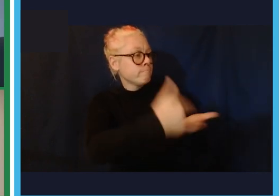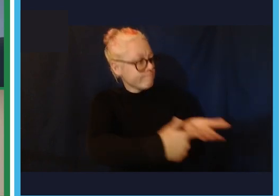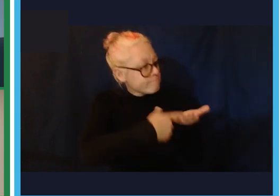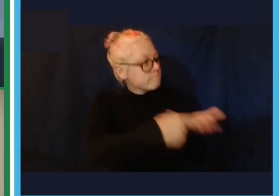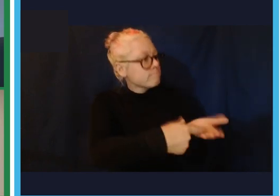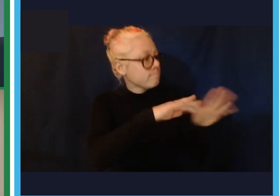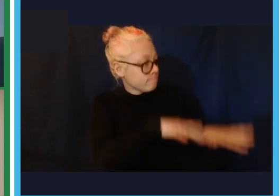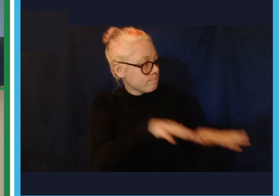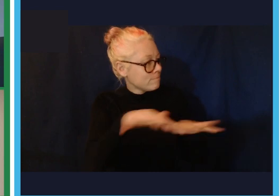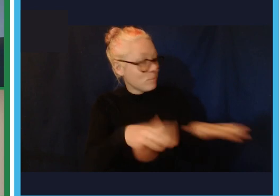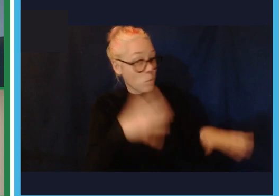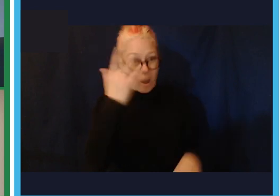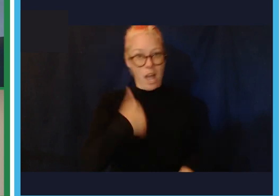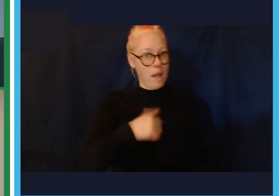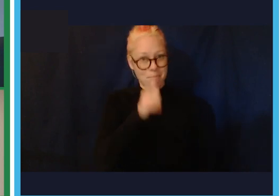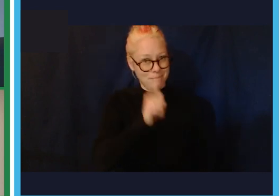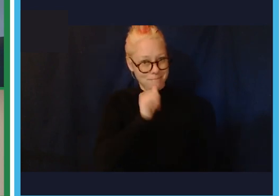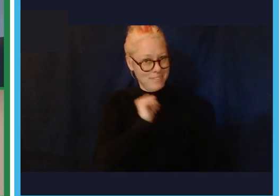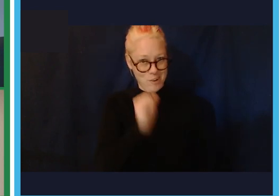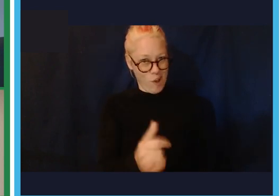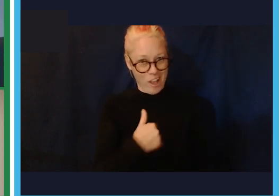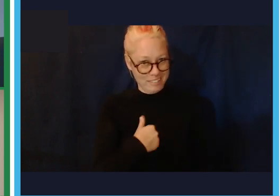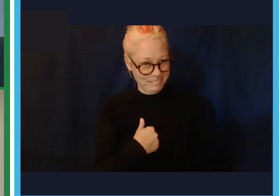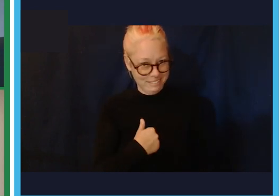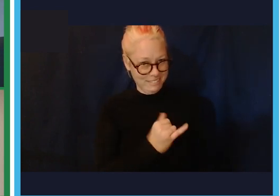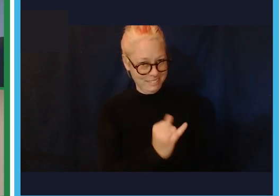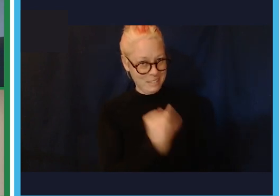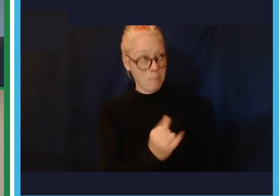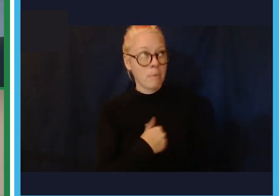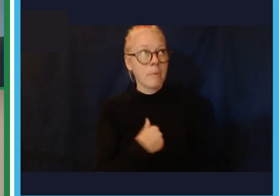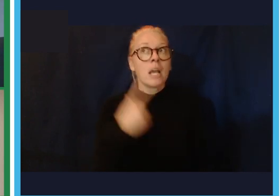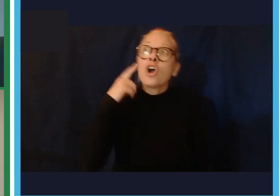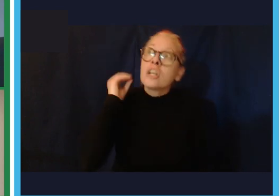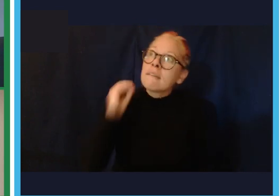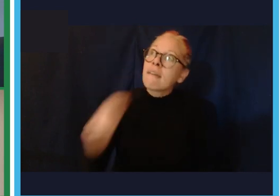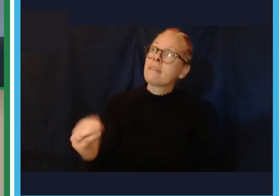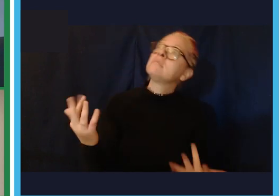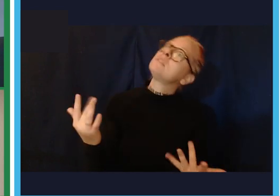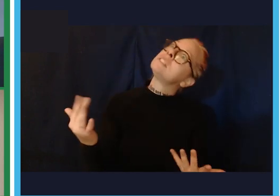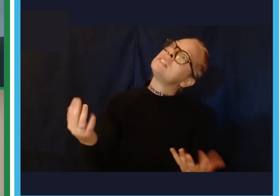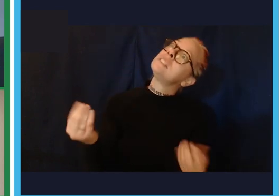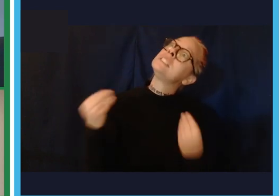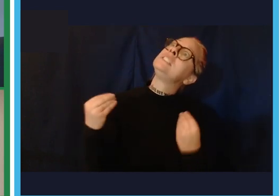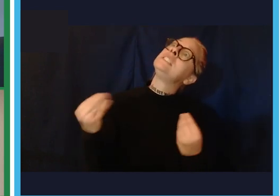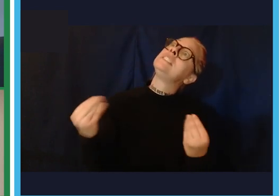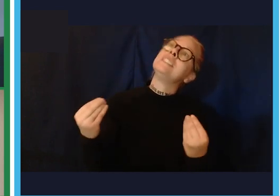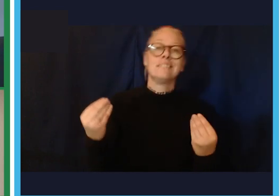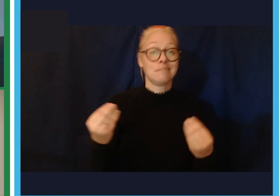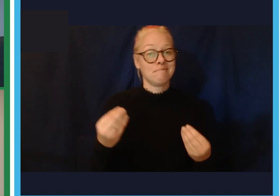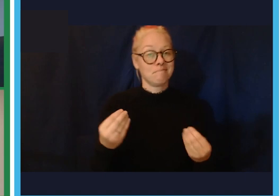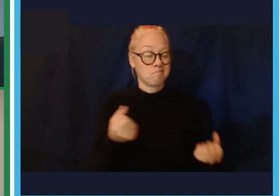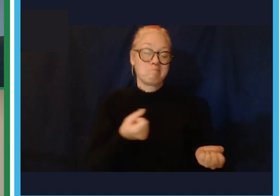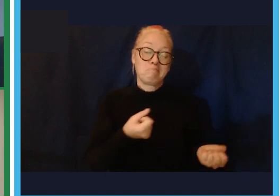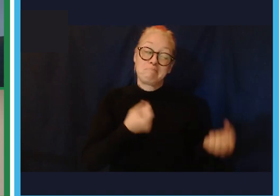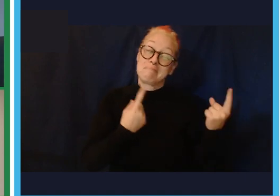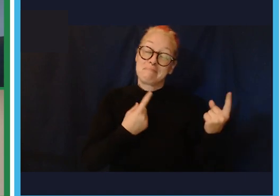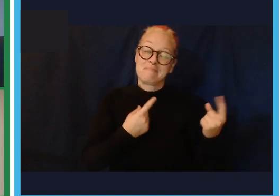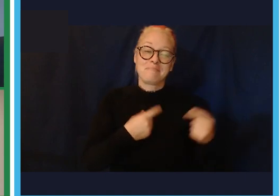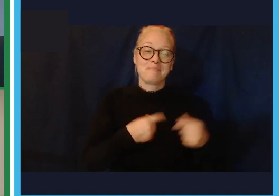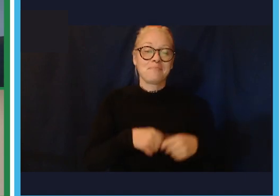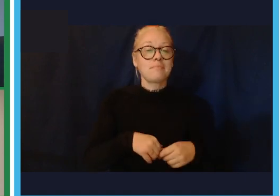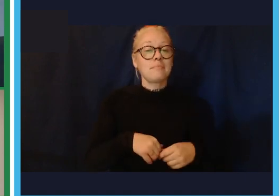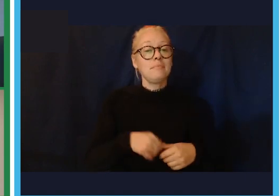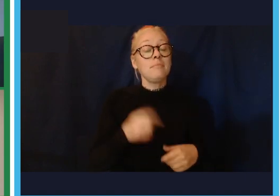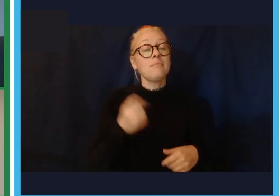but that took a while. Like Graham really taught me about that and language